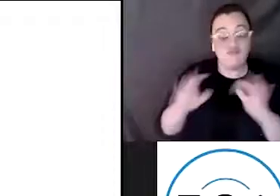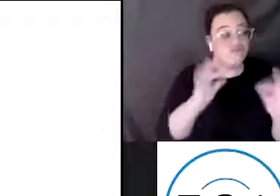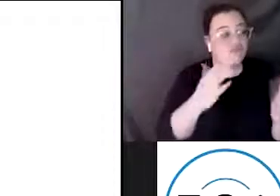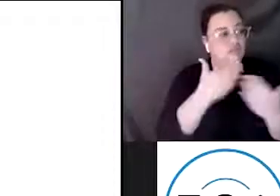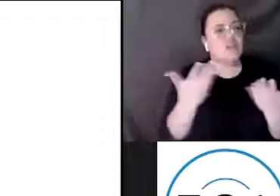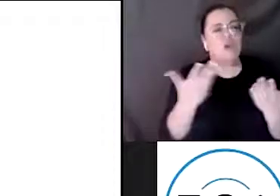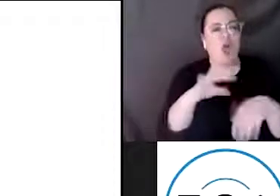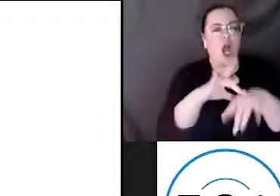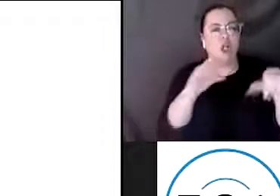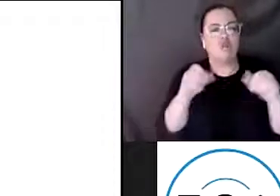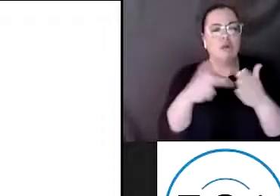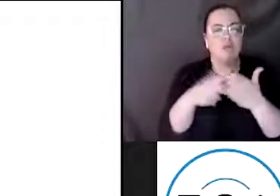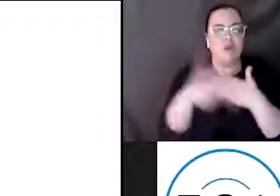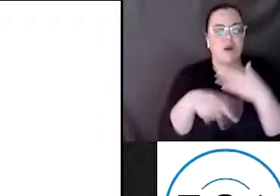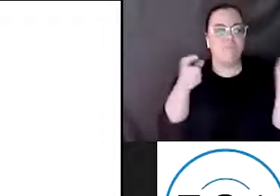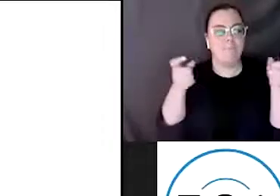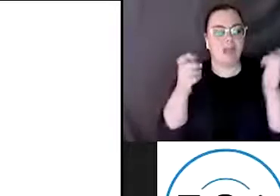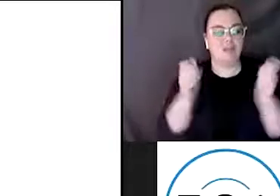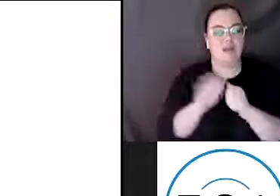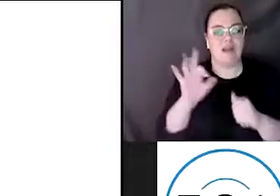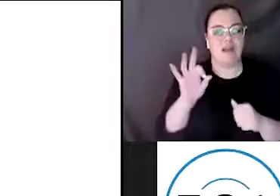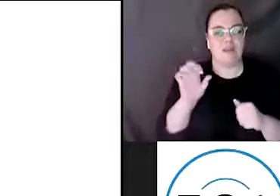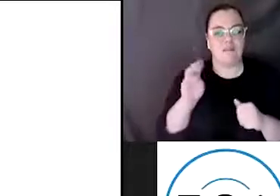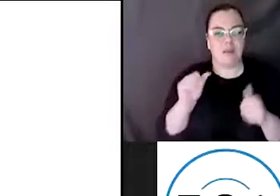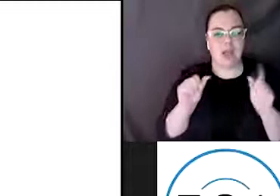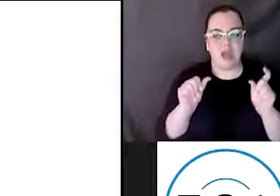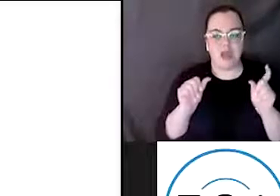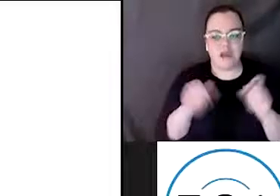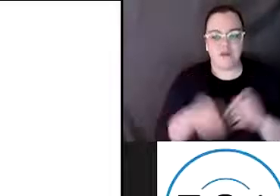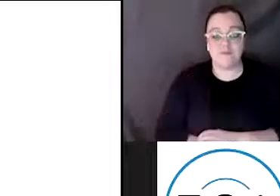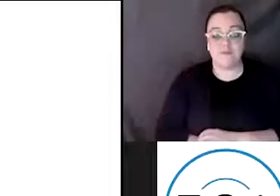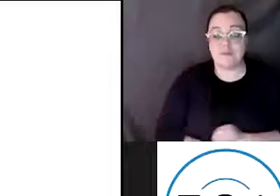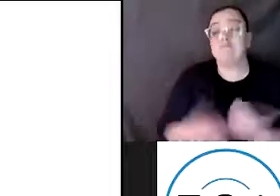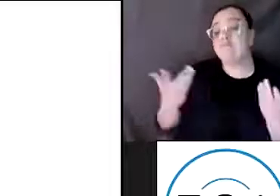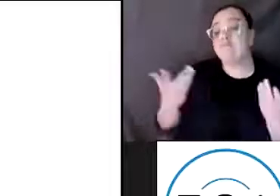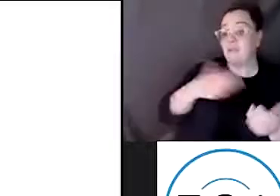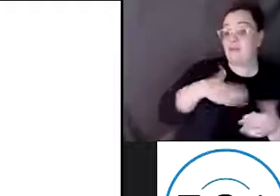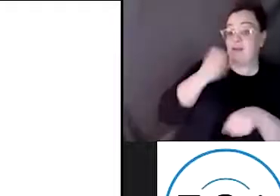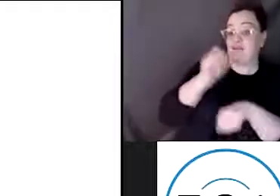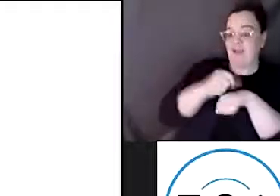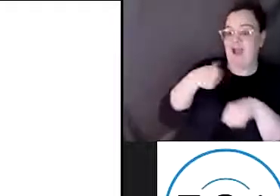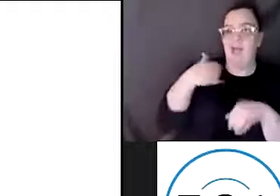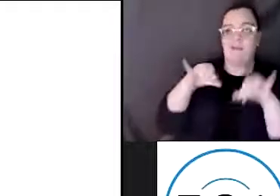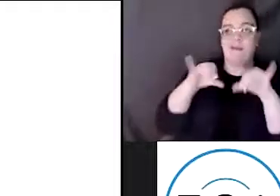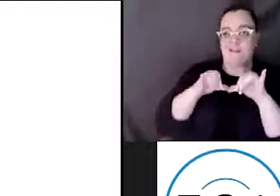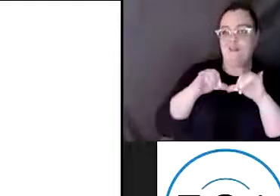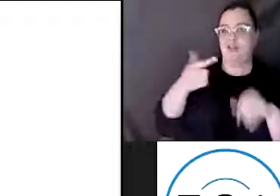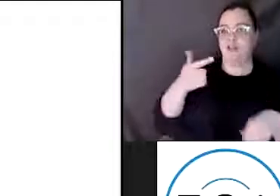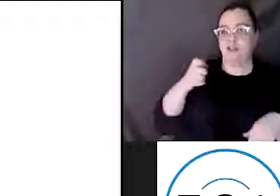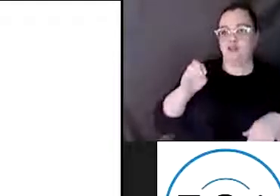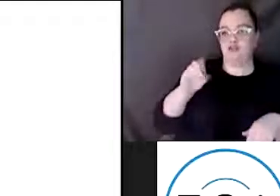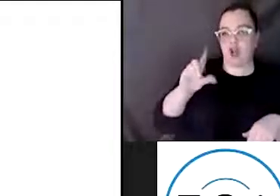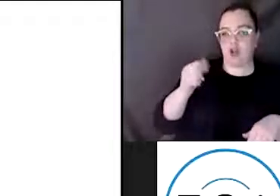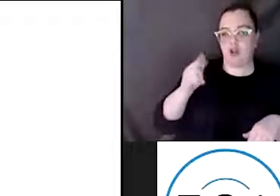Manager with FEMA? Well, my job, first of all, I'm an engineering geologist, and my job is to help